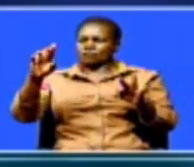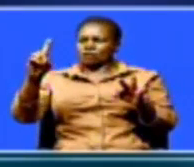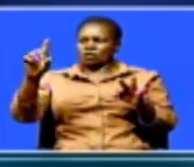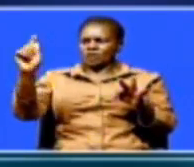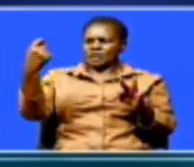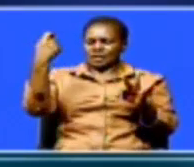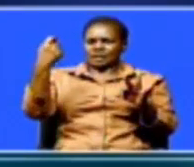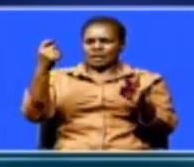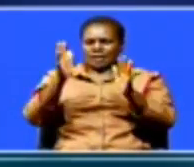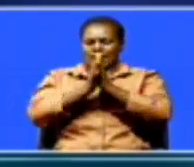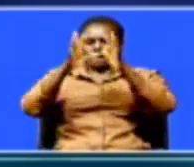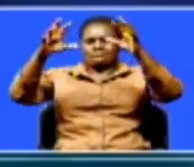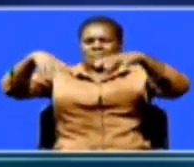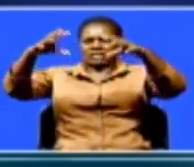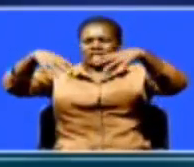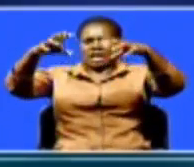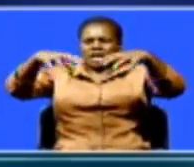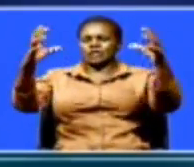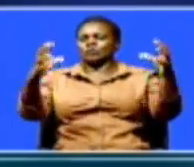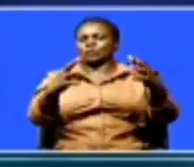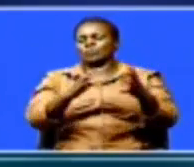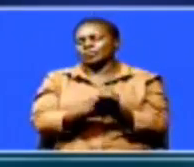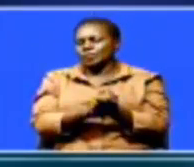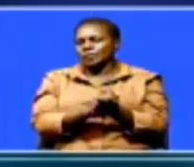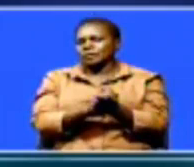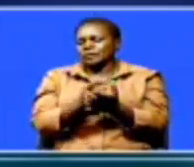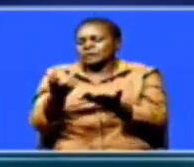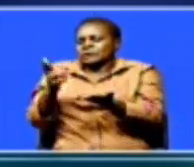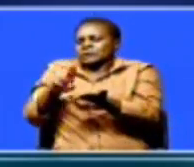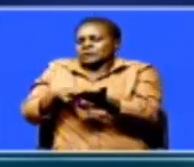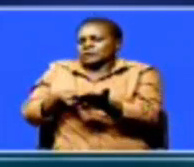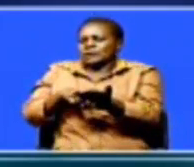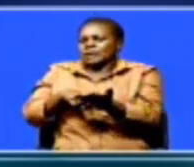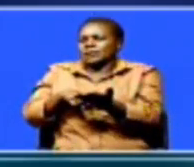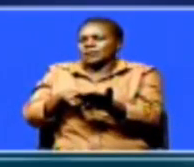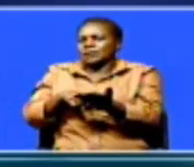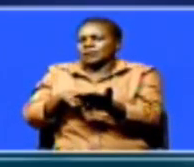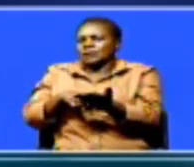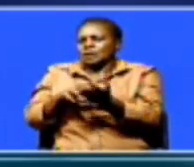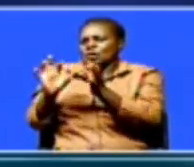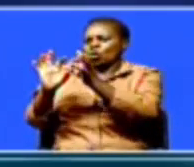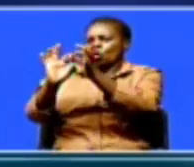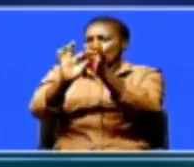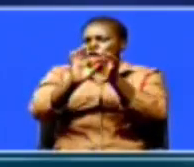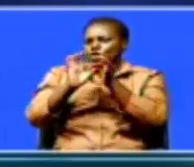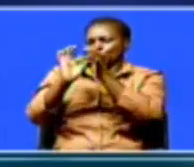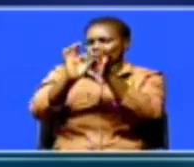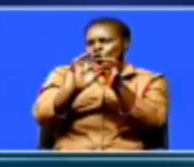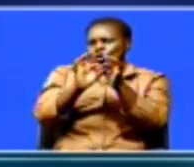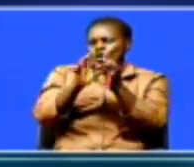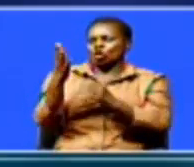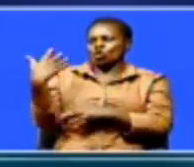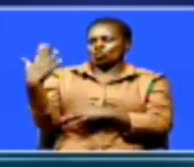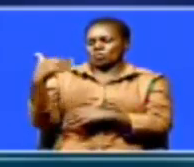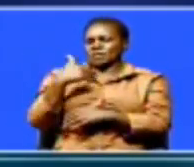and Chama cha Mashinani. We registered a coalition